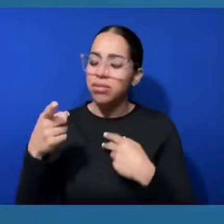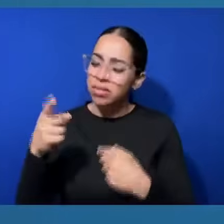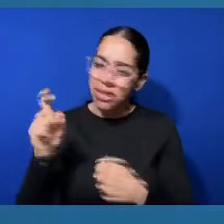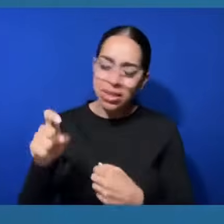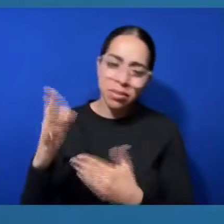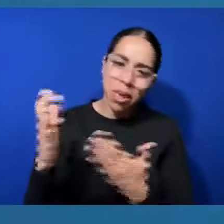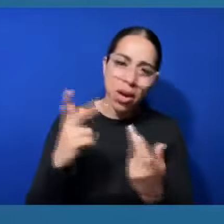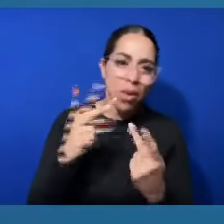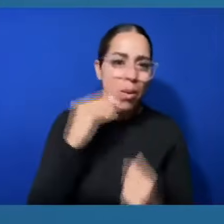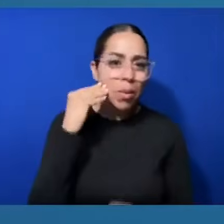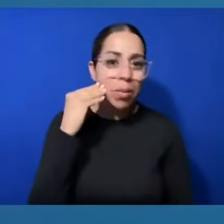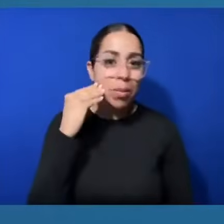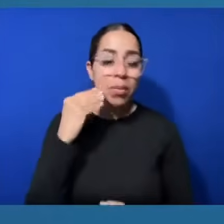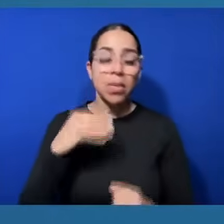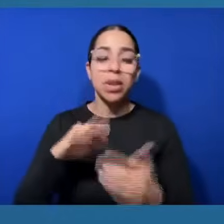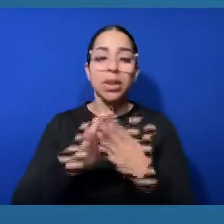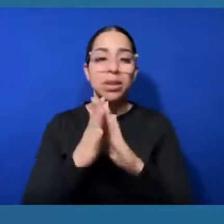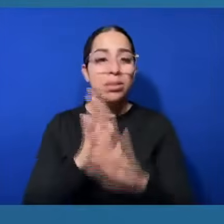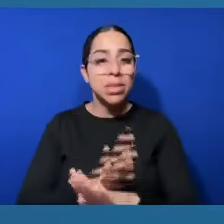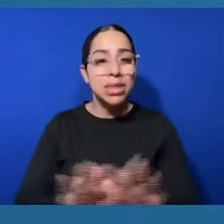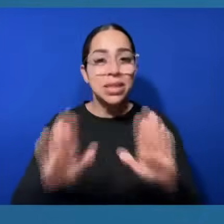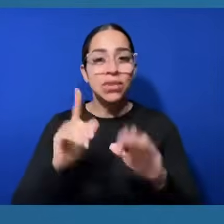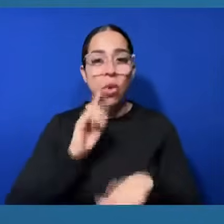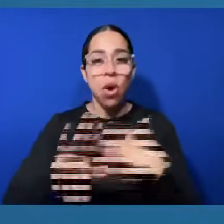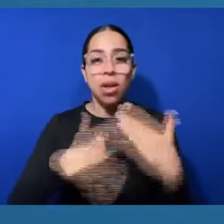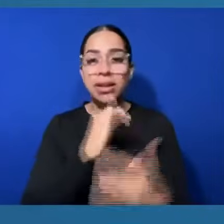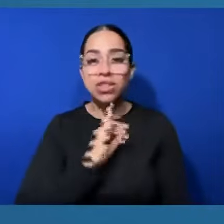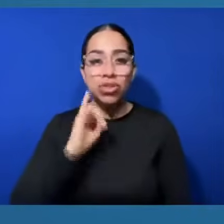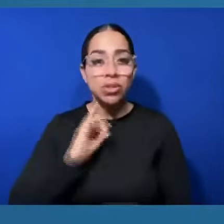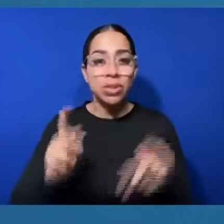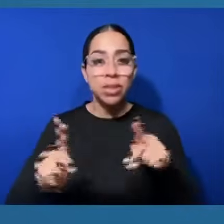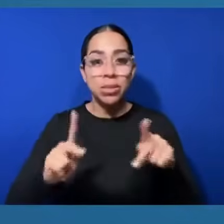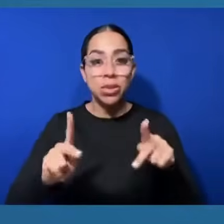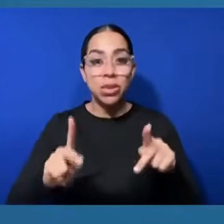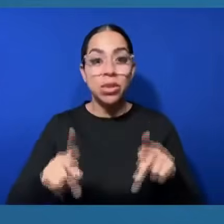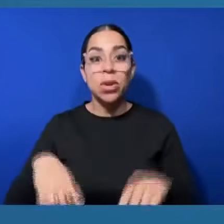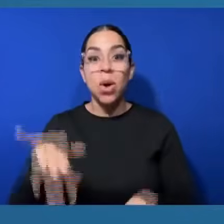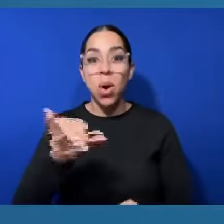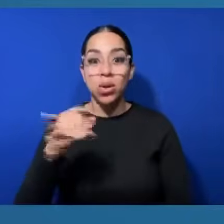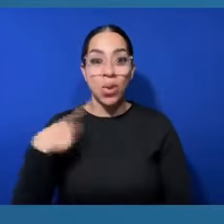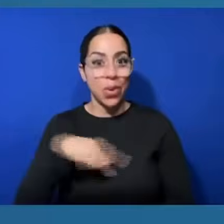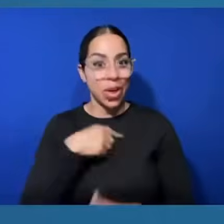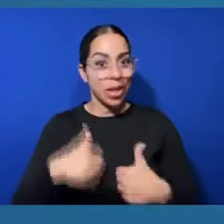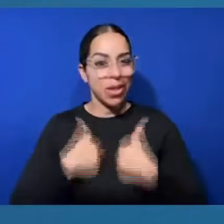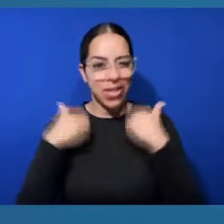also that we live in the greatest city in the world, New York,